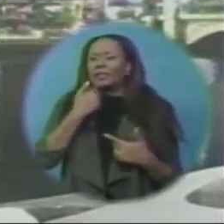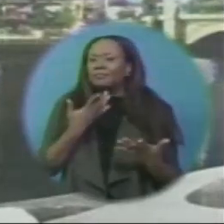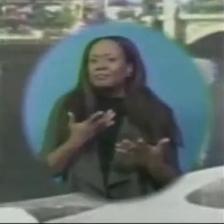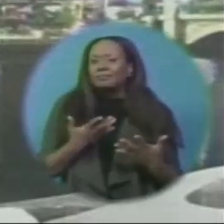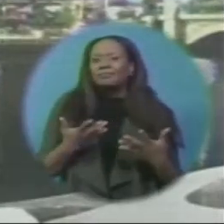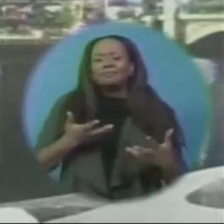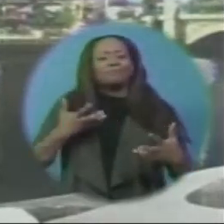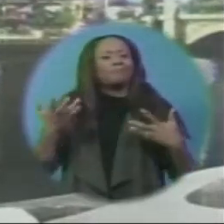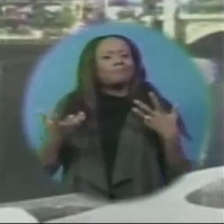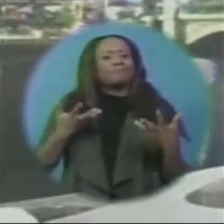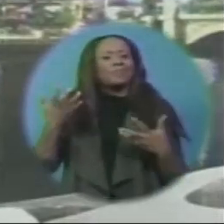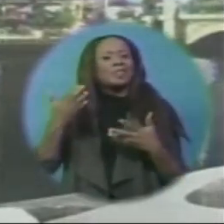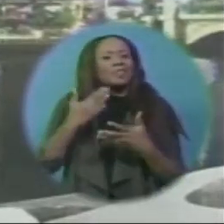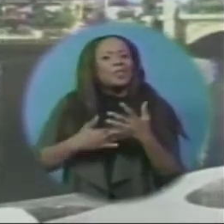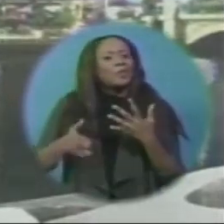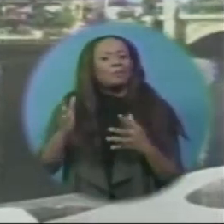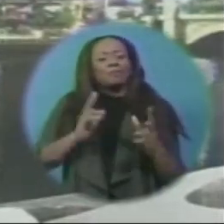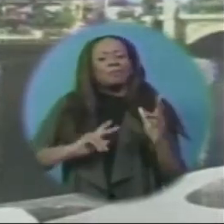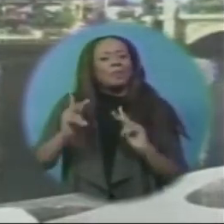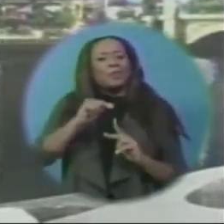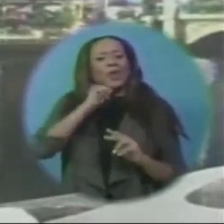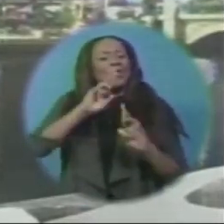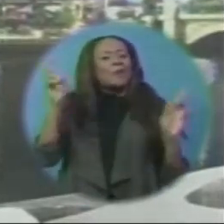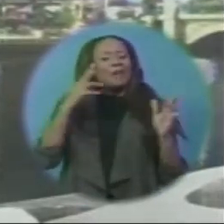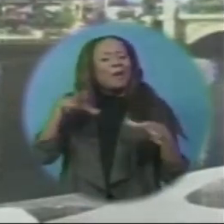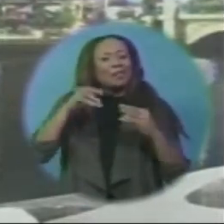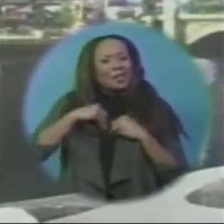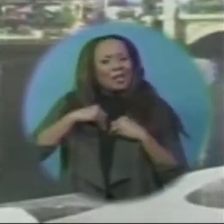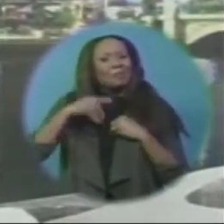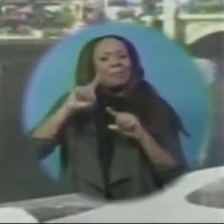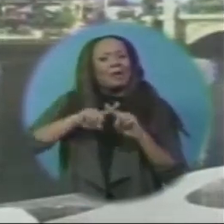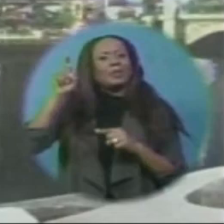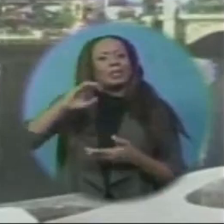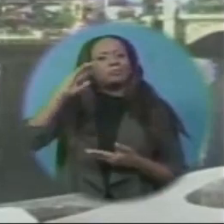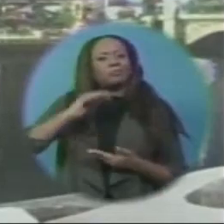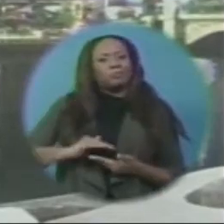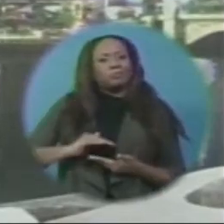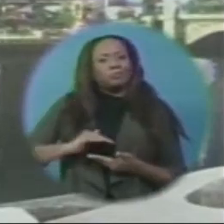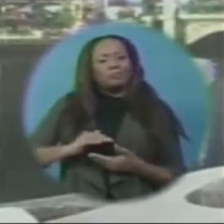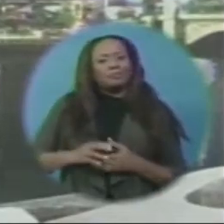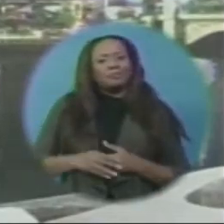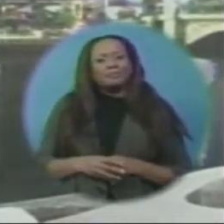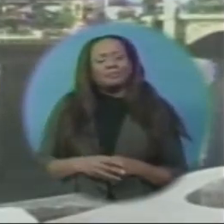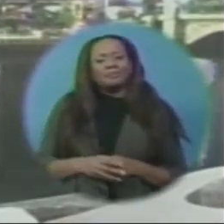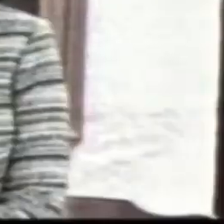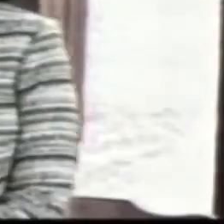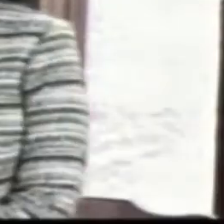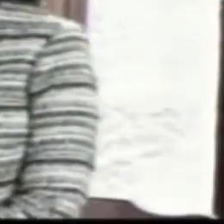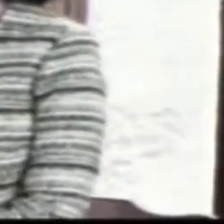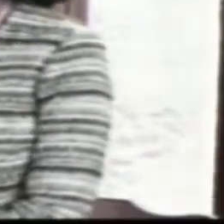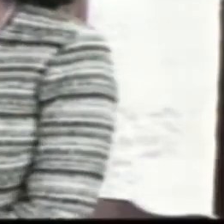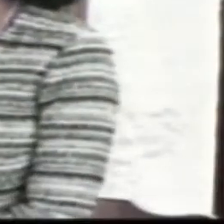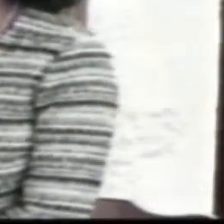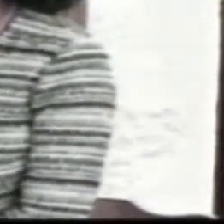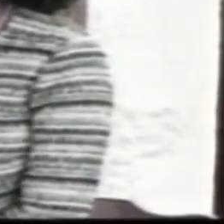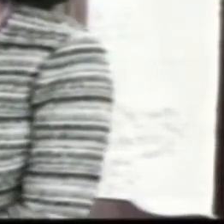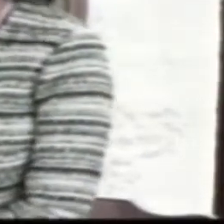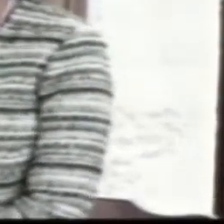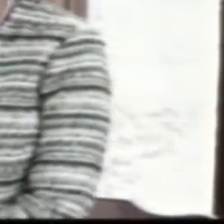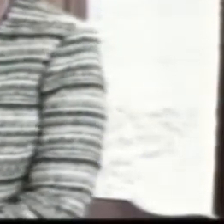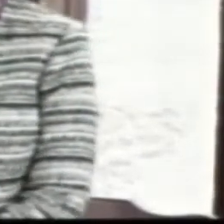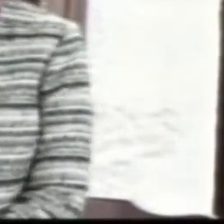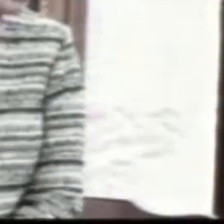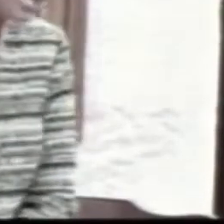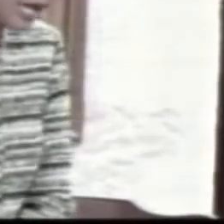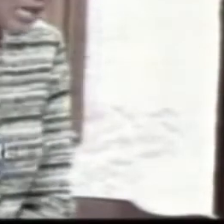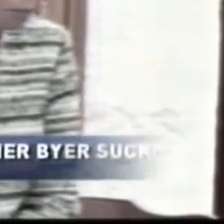of factors to address in order for Barbados to reduce the rate of recidivism. Madam President, when a person is